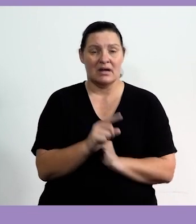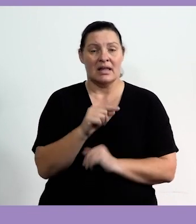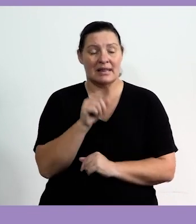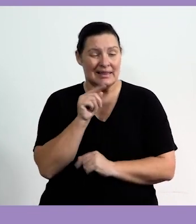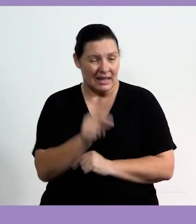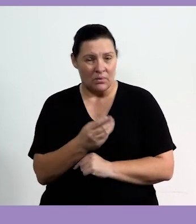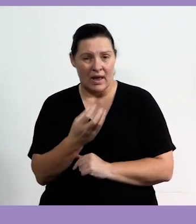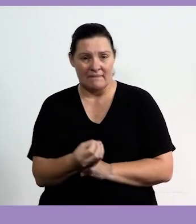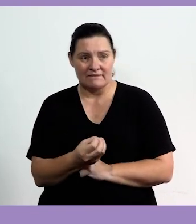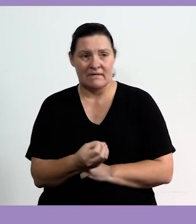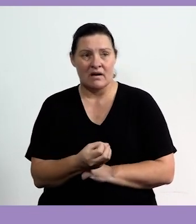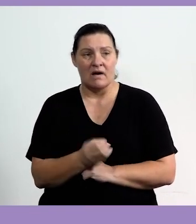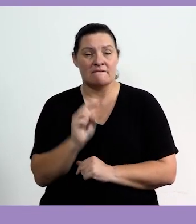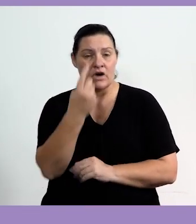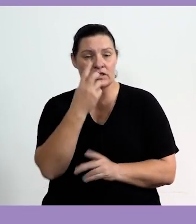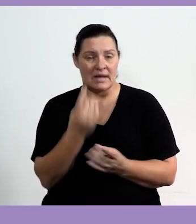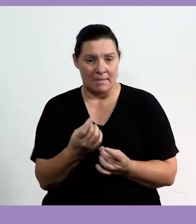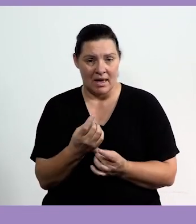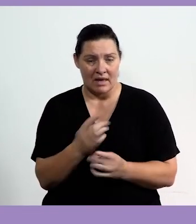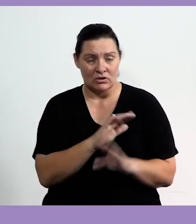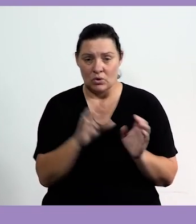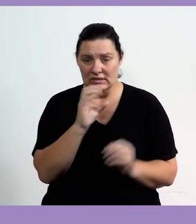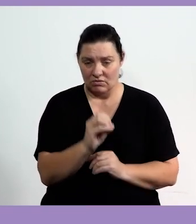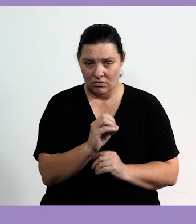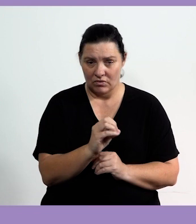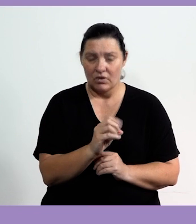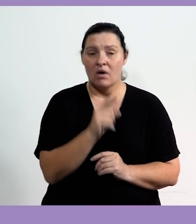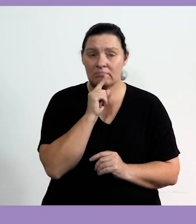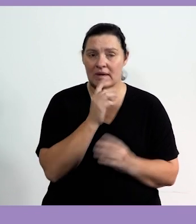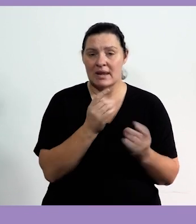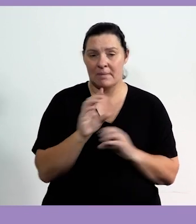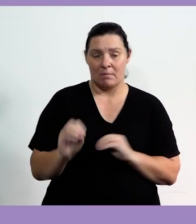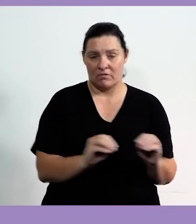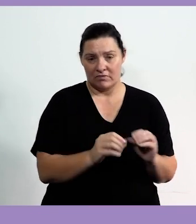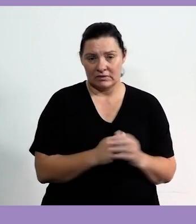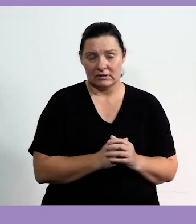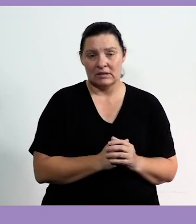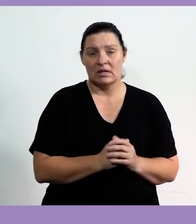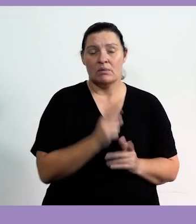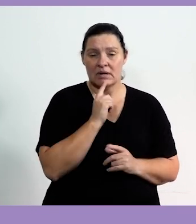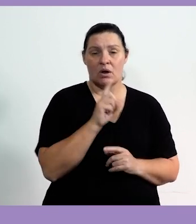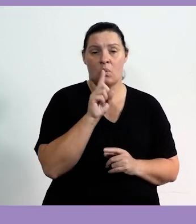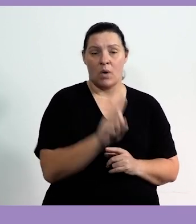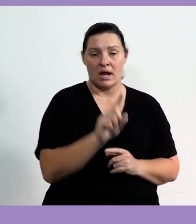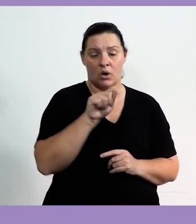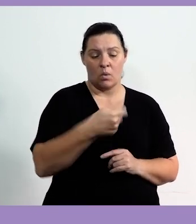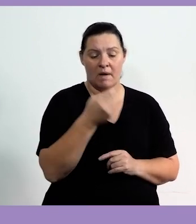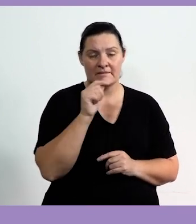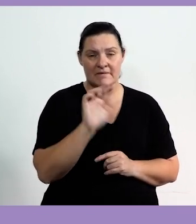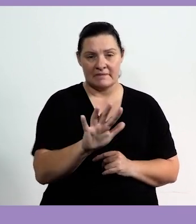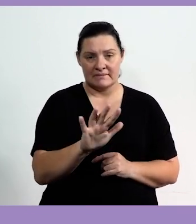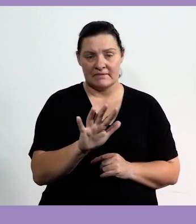negative exponent. Then we have here the first number that is not 0, and that's the number that we are going to shift, and that is going